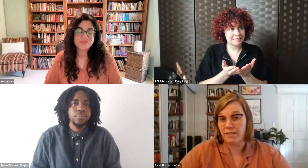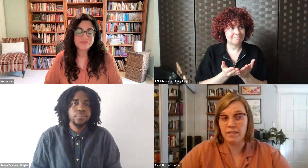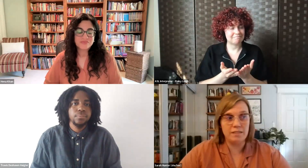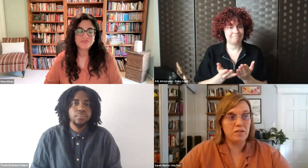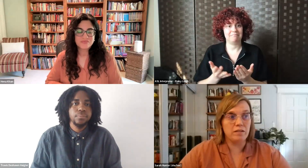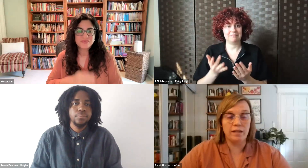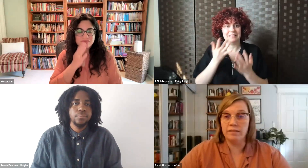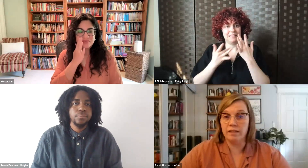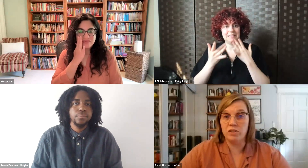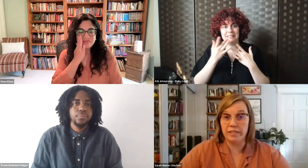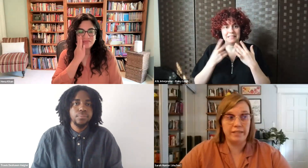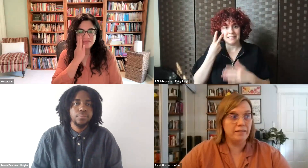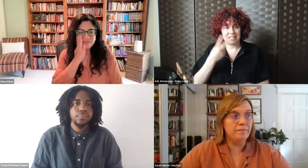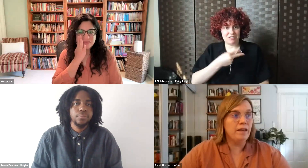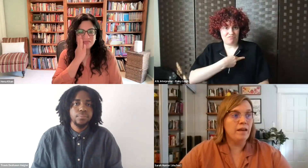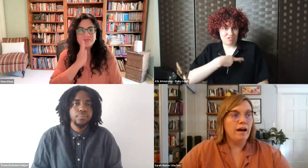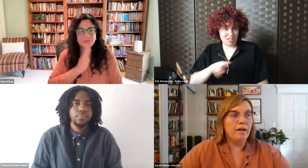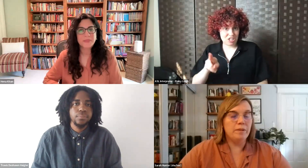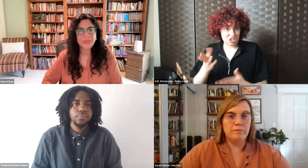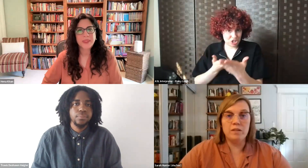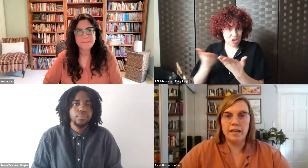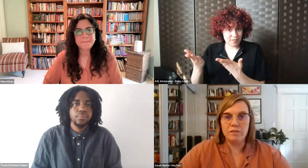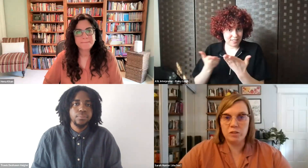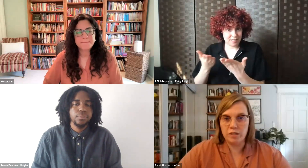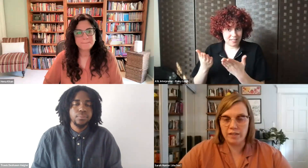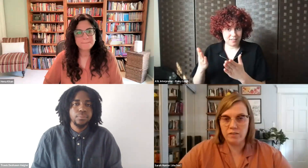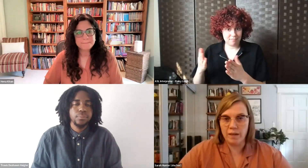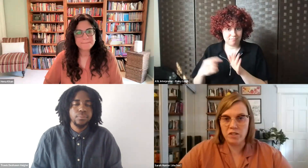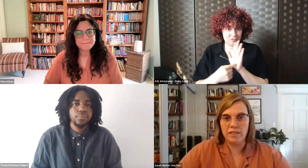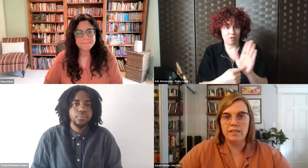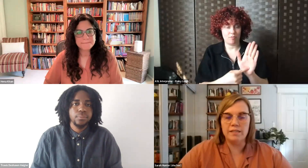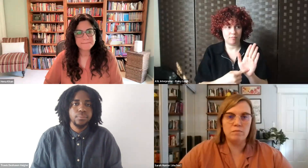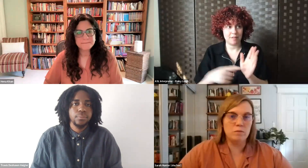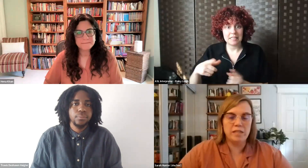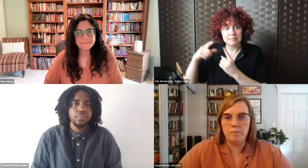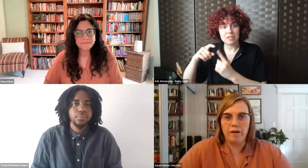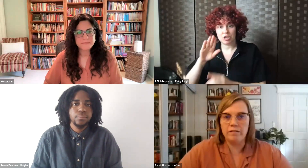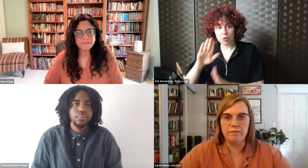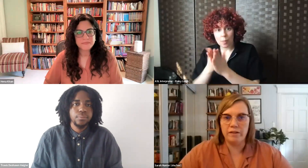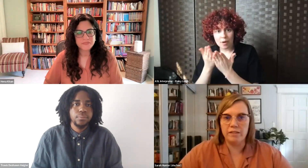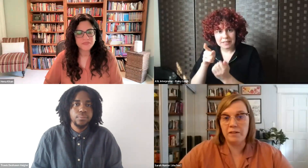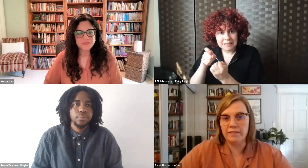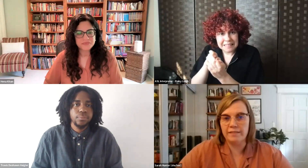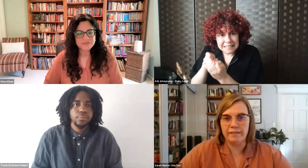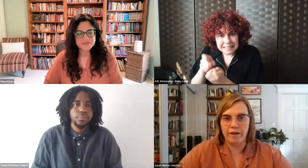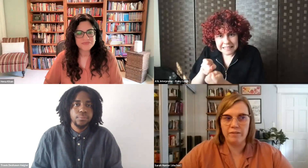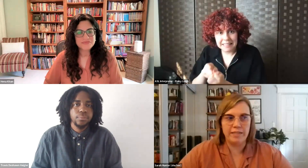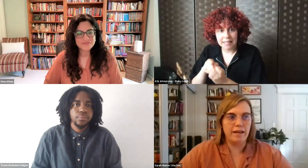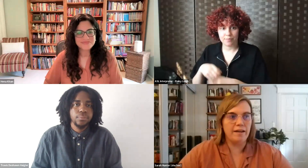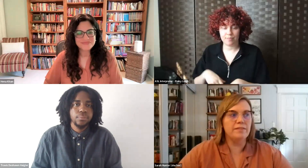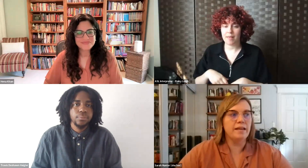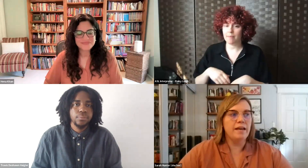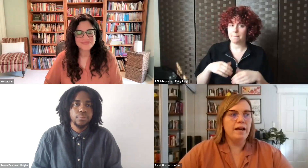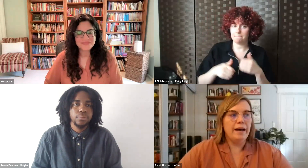services depicted, especially in such detail. But for a lot of children, as you mentioned, it's a routine part of their experiences in their